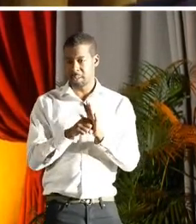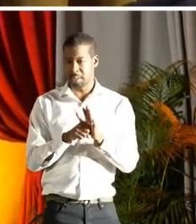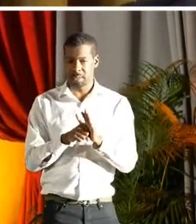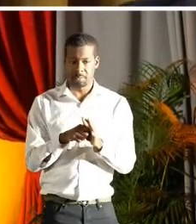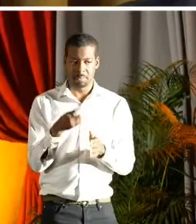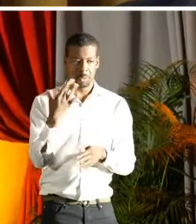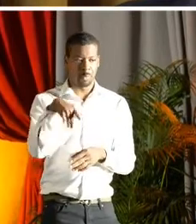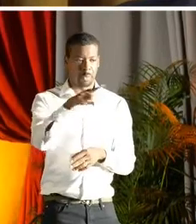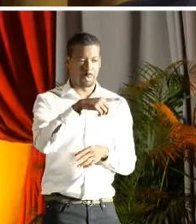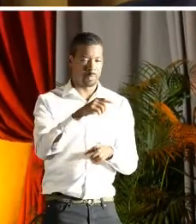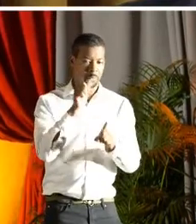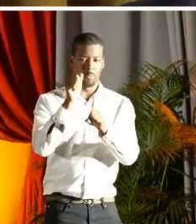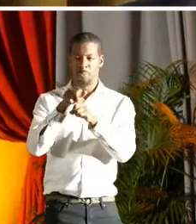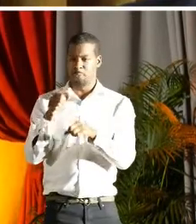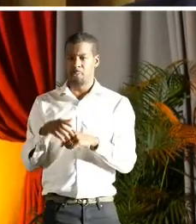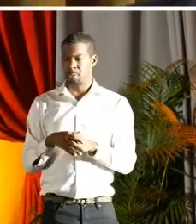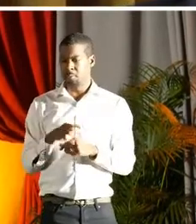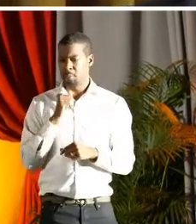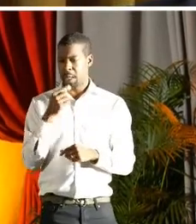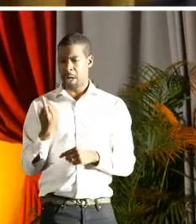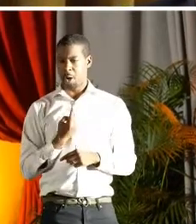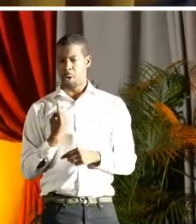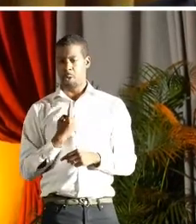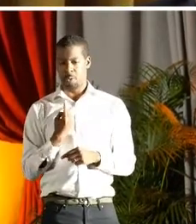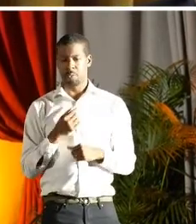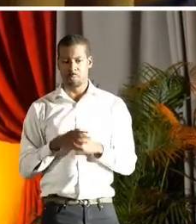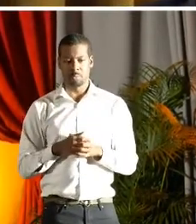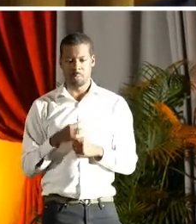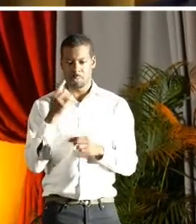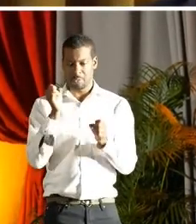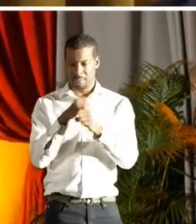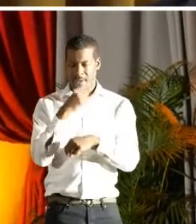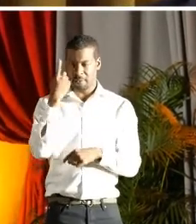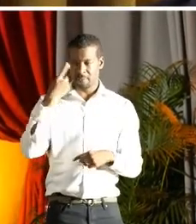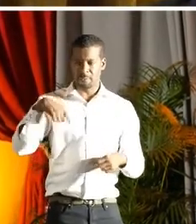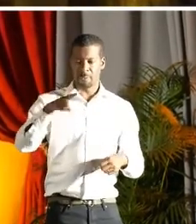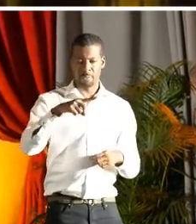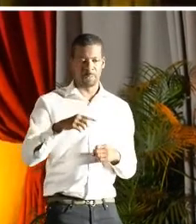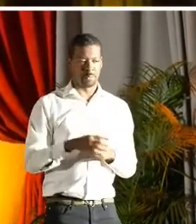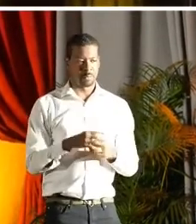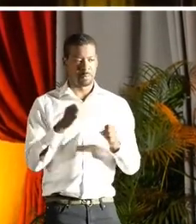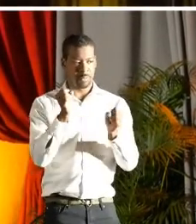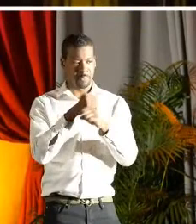fooled. We're not fighting this fight alone. We're fighting this fight for you.